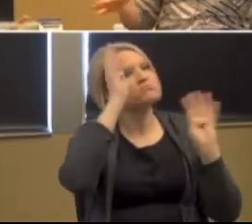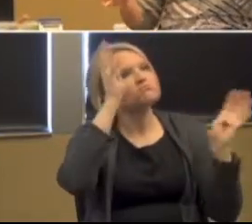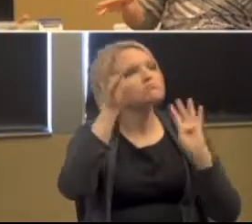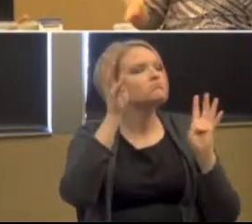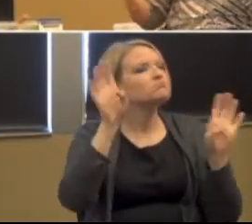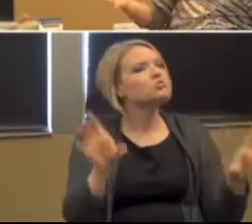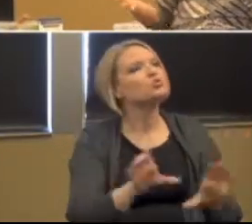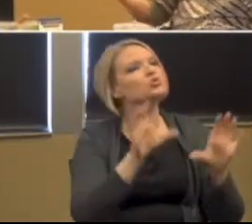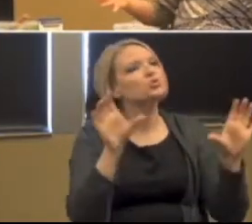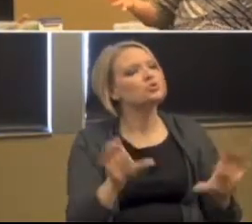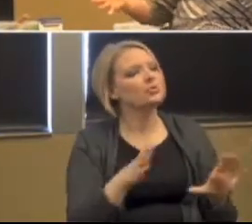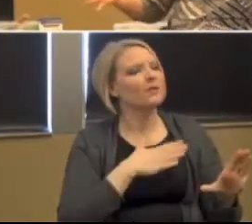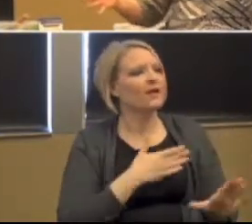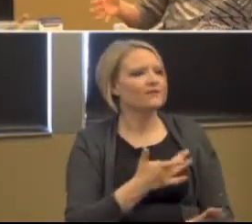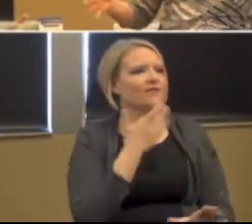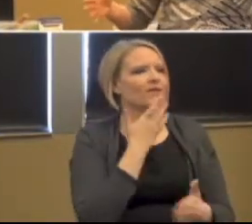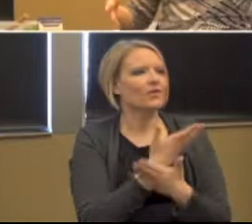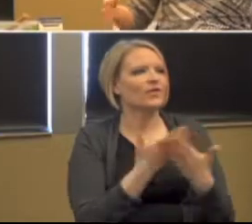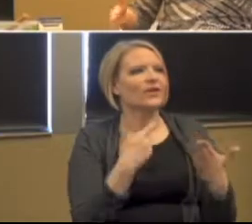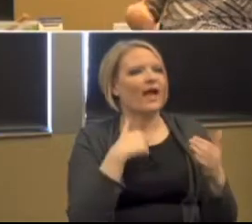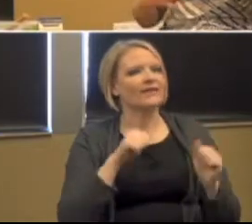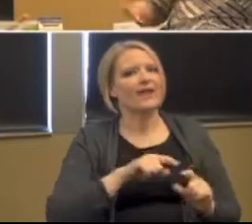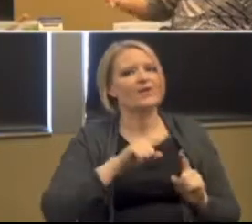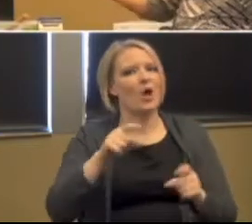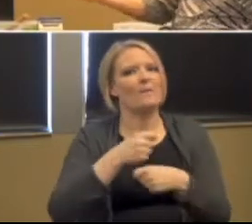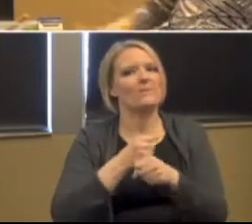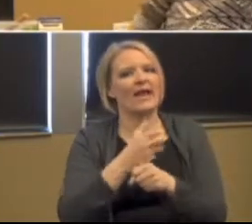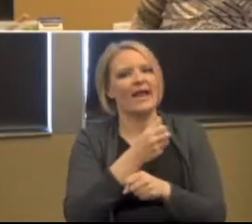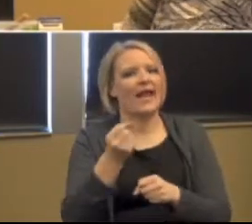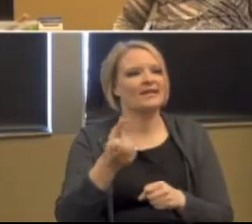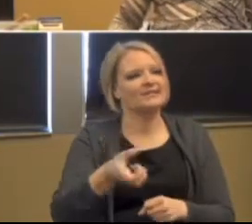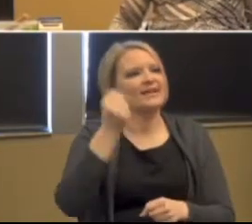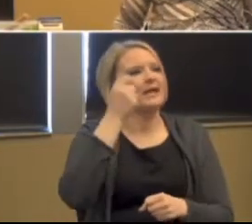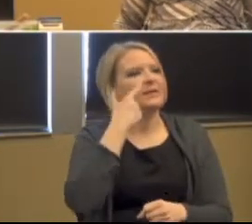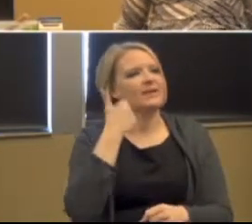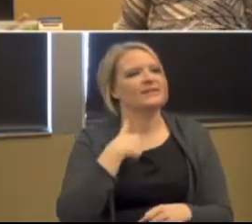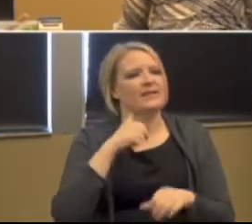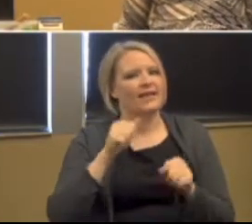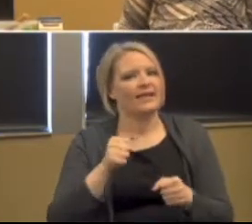fun. These are like some of my favorite days when I get to go to Make and Takes, because you get to walk away with something.